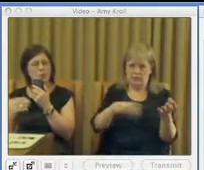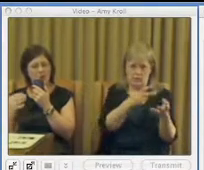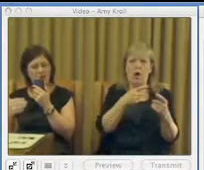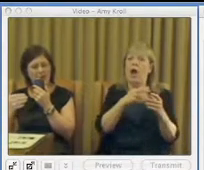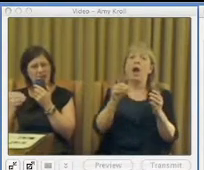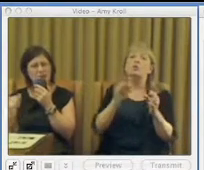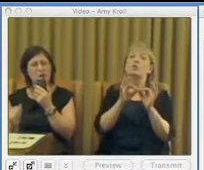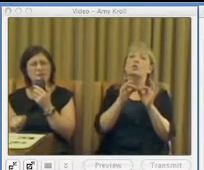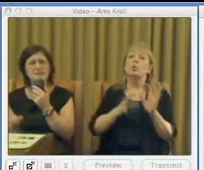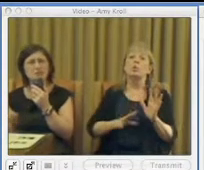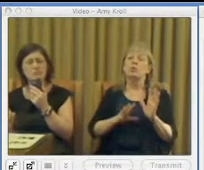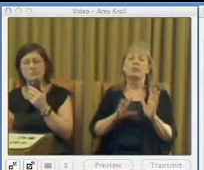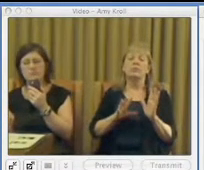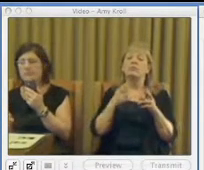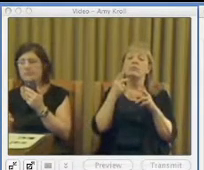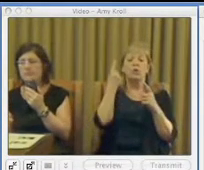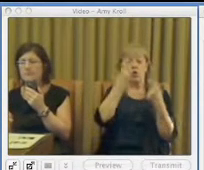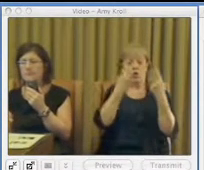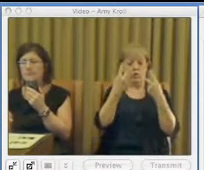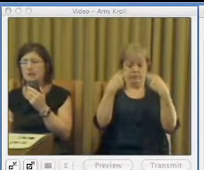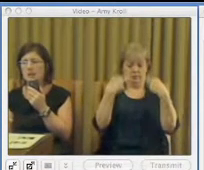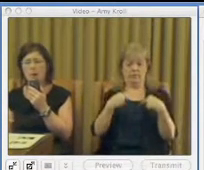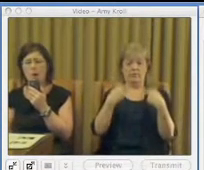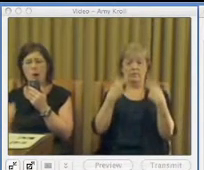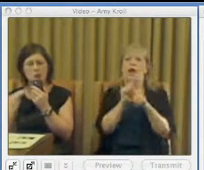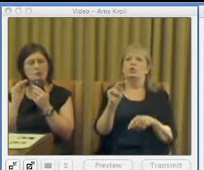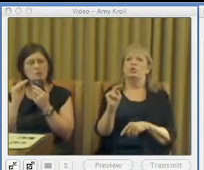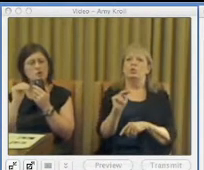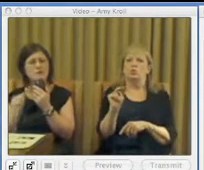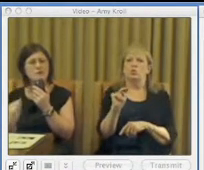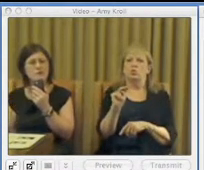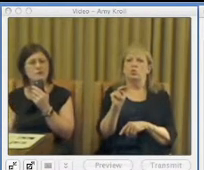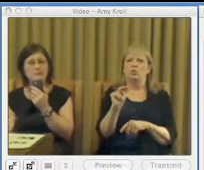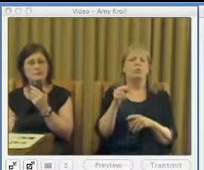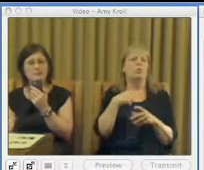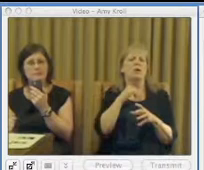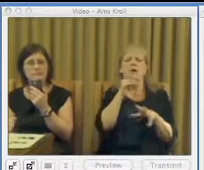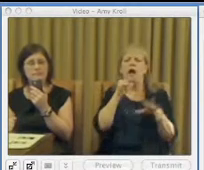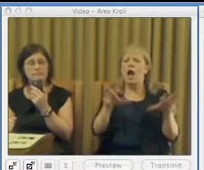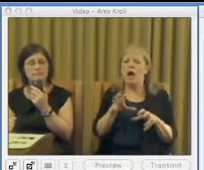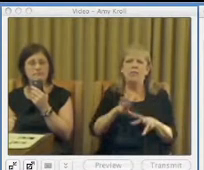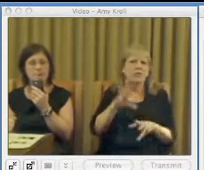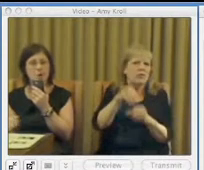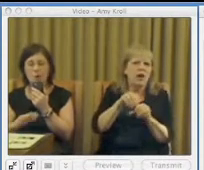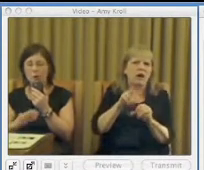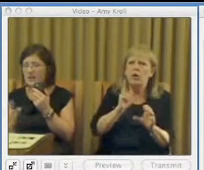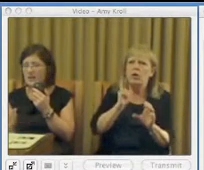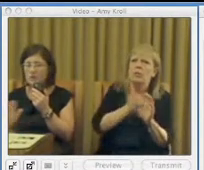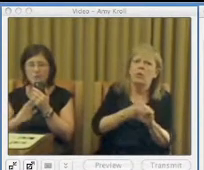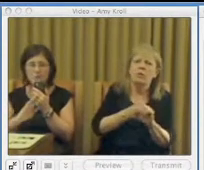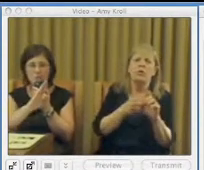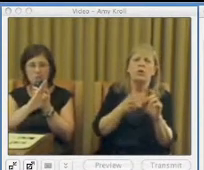and that we were neutral, we were not an active participant, we were unobtrusive,